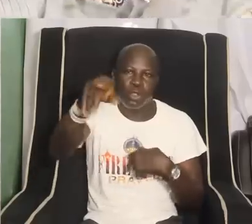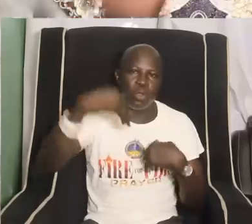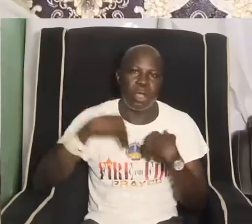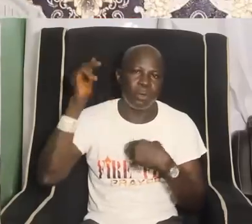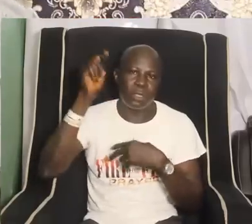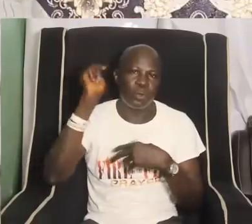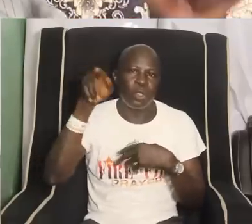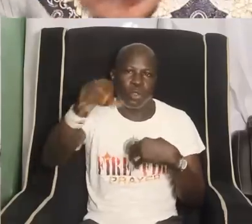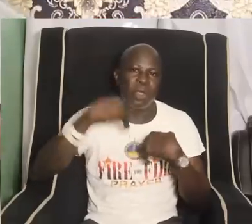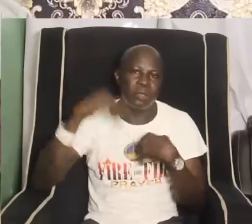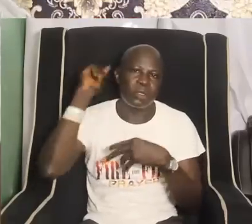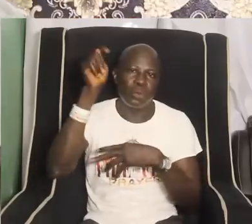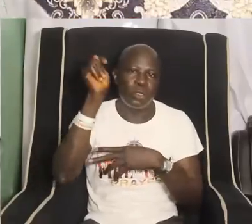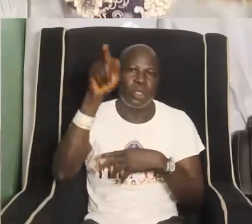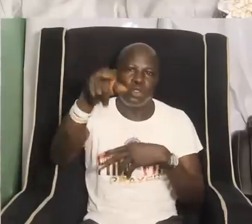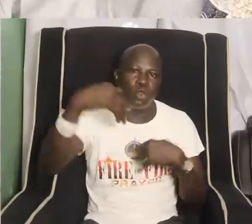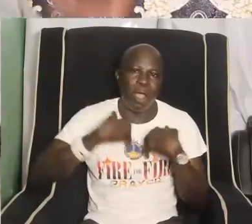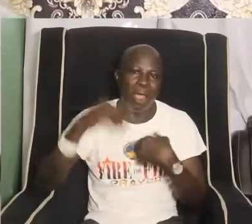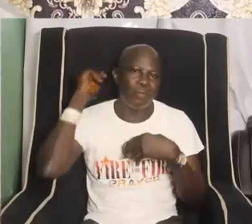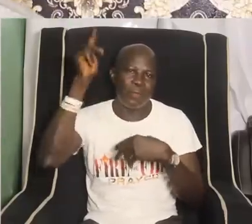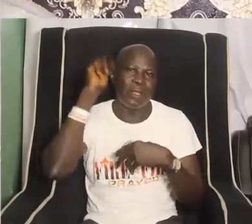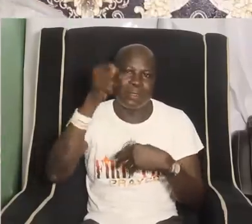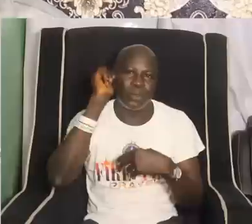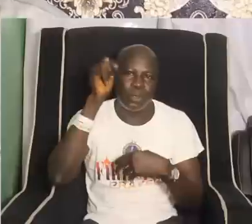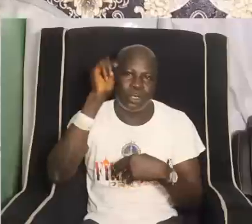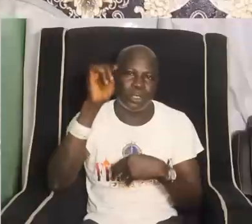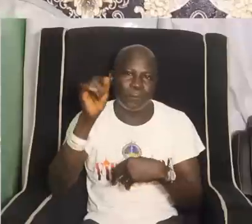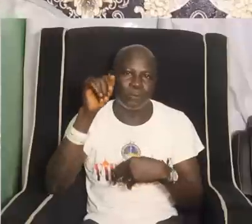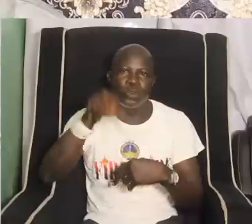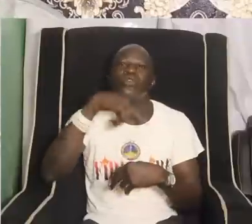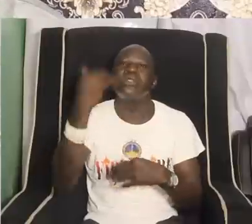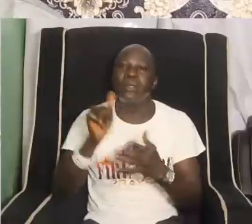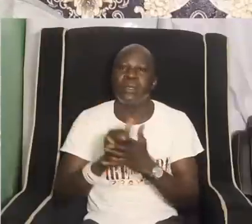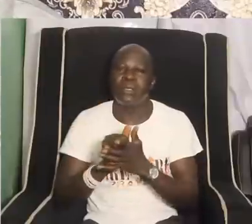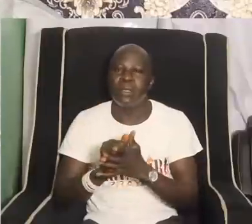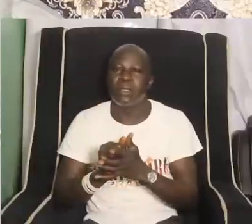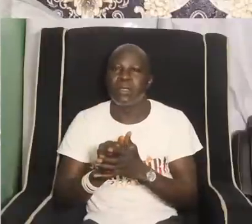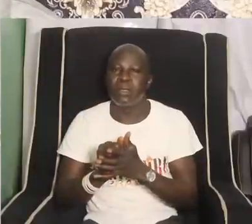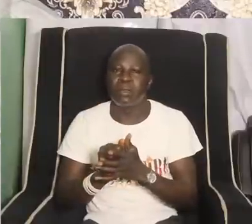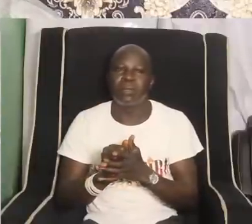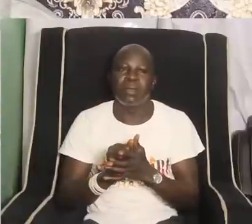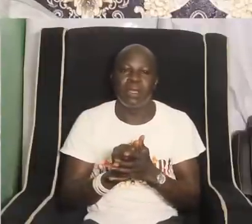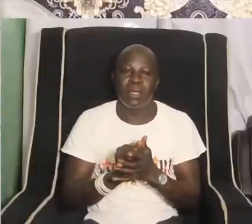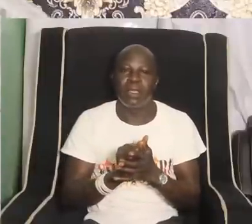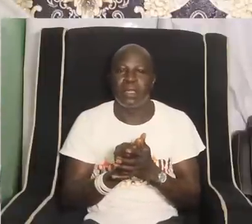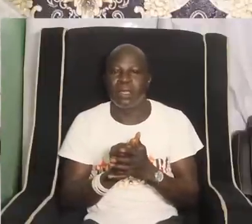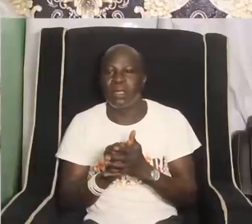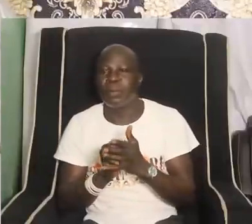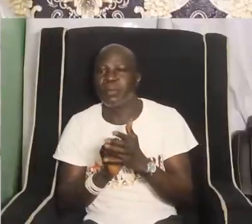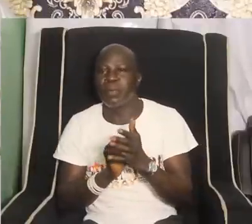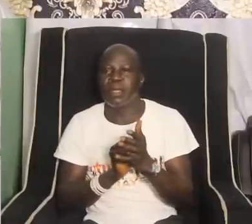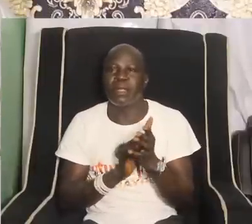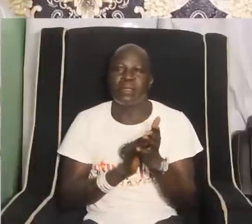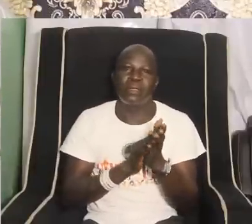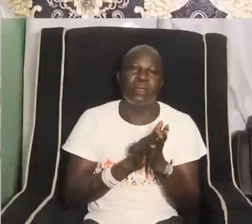One testimony. One testimony. One testimony. One testimony. Wa wi pe oro mi papa ja so pe aye